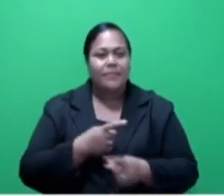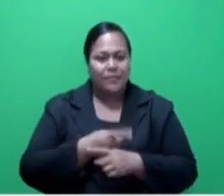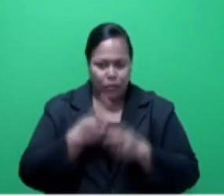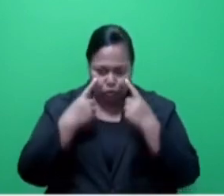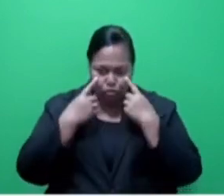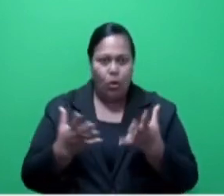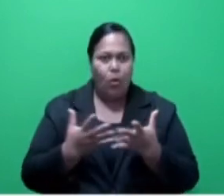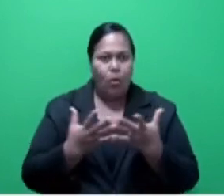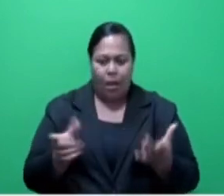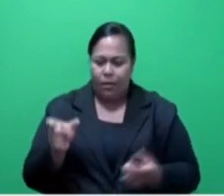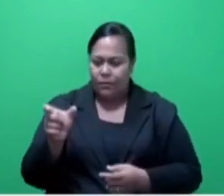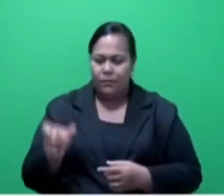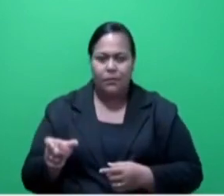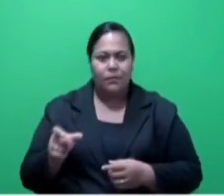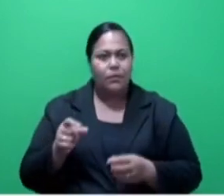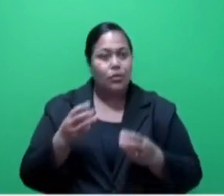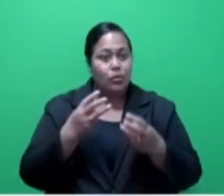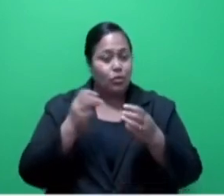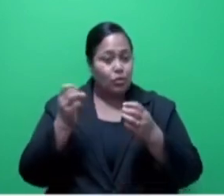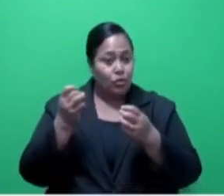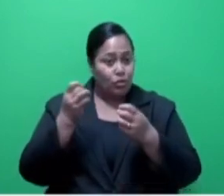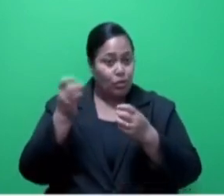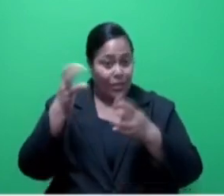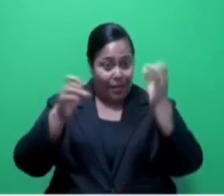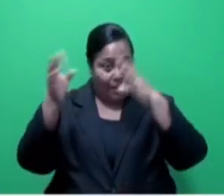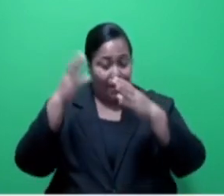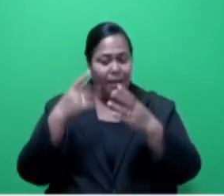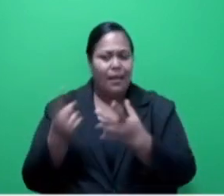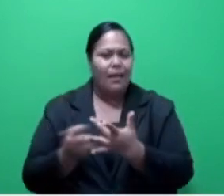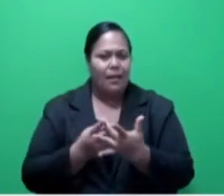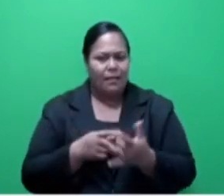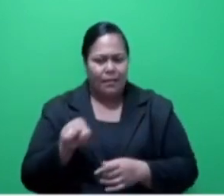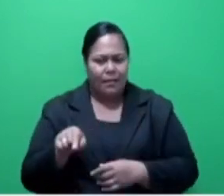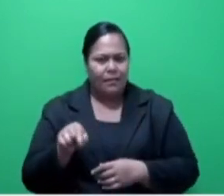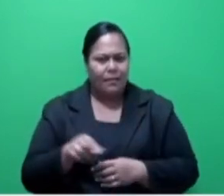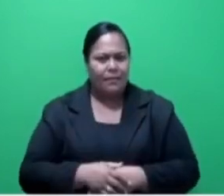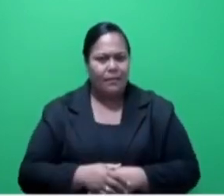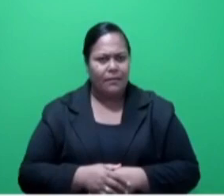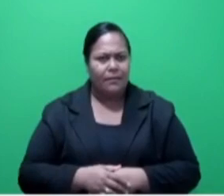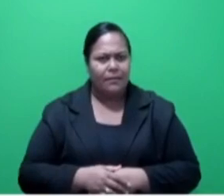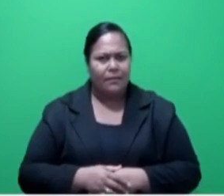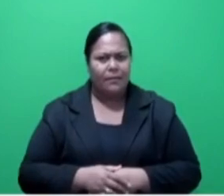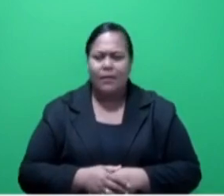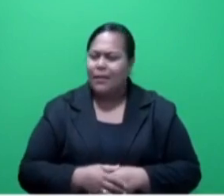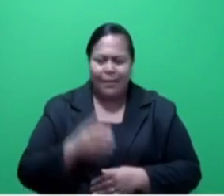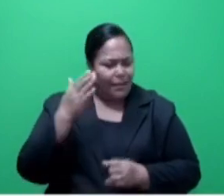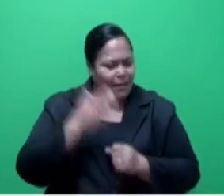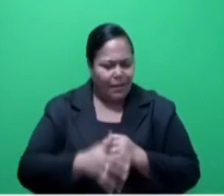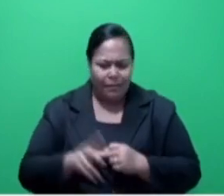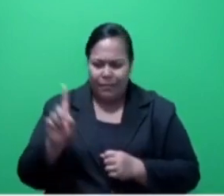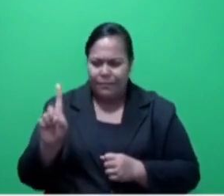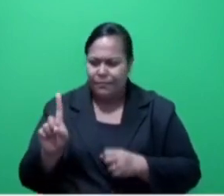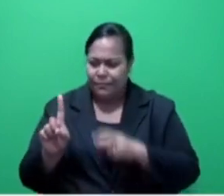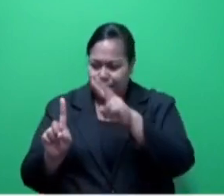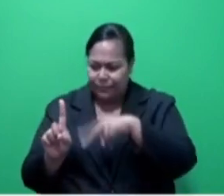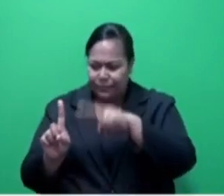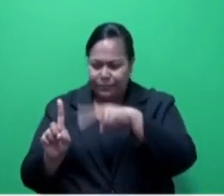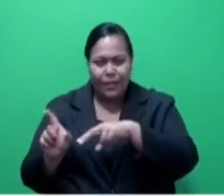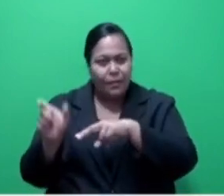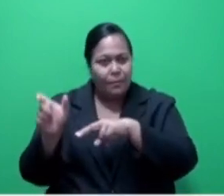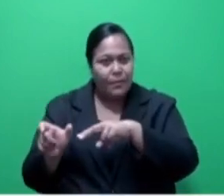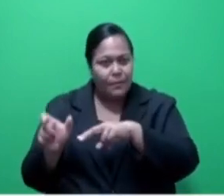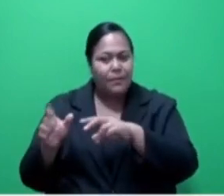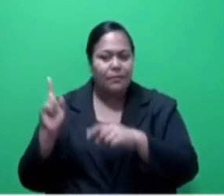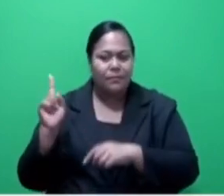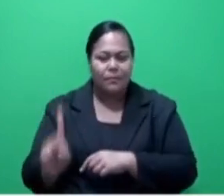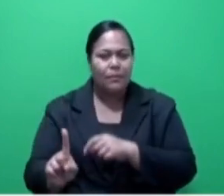people outside this parliament. They do not look at the credentials of the person and what he or she can bring to the organization and how well the